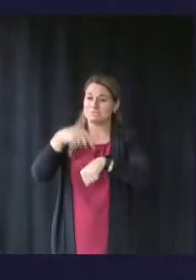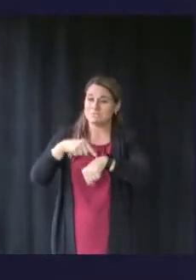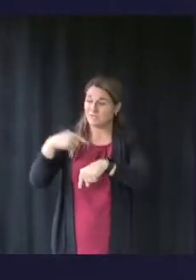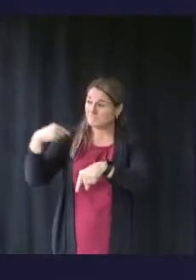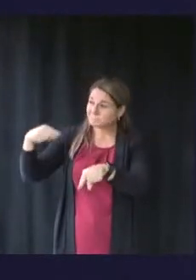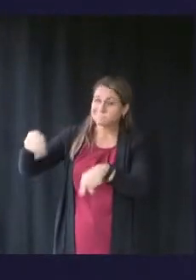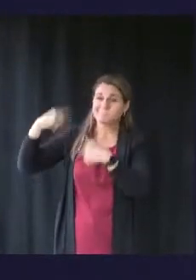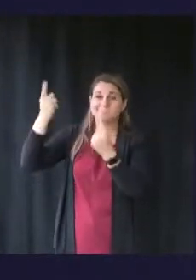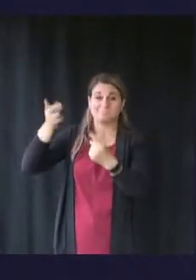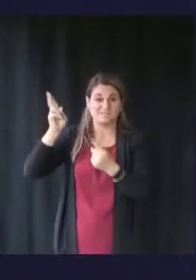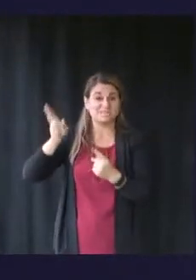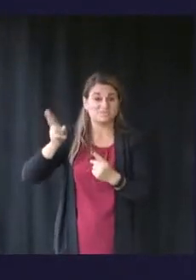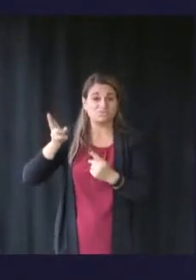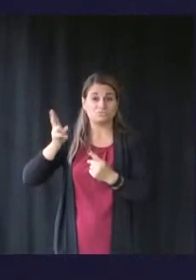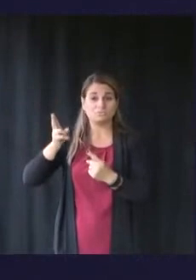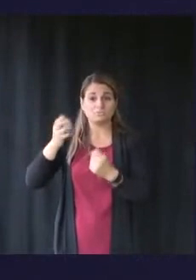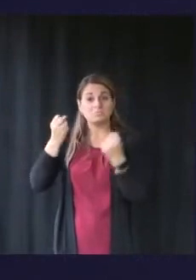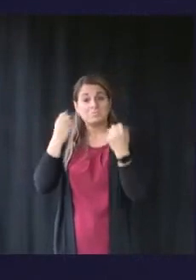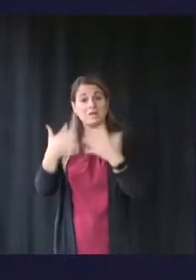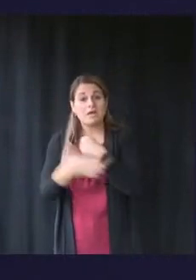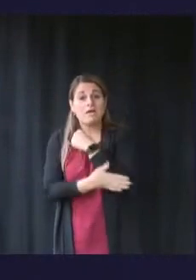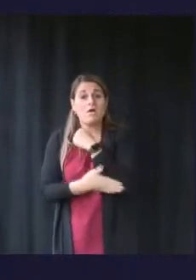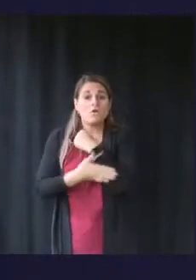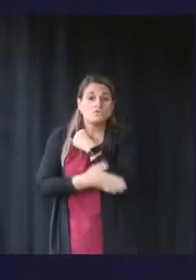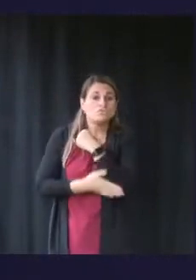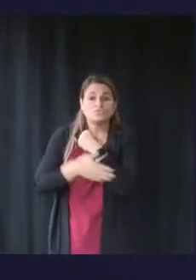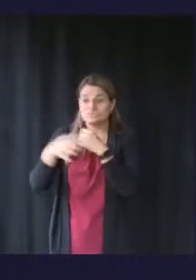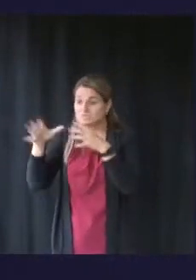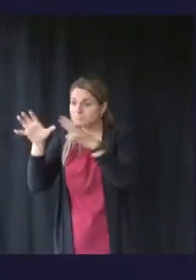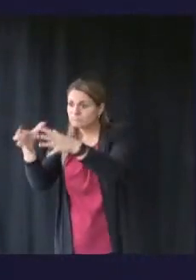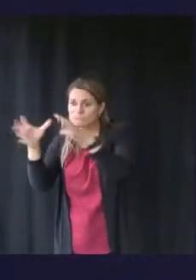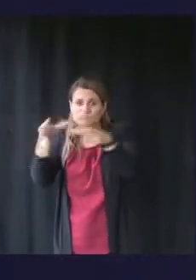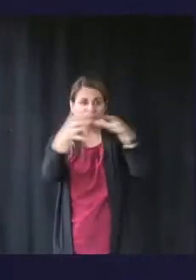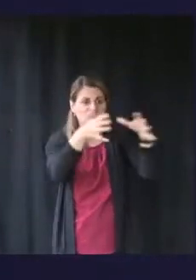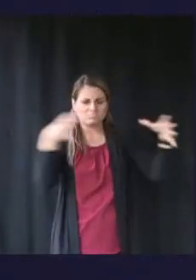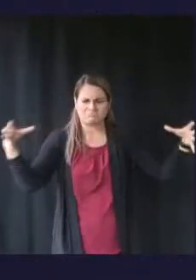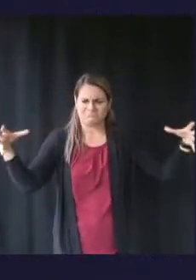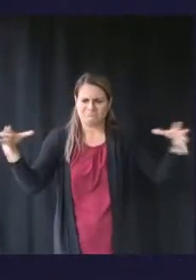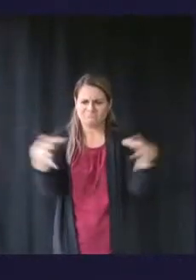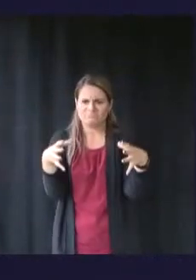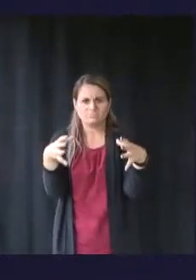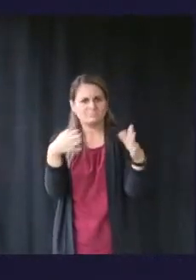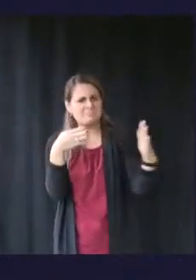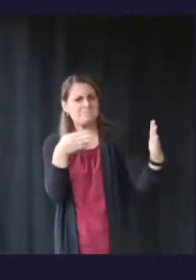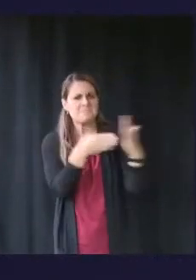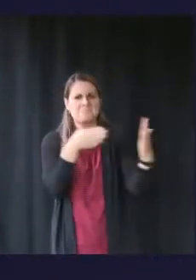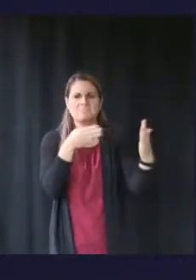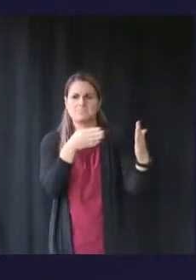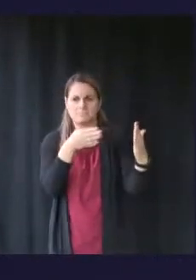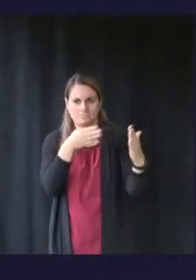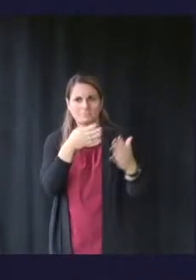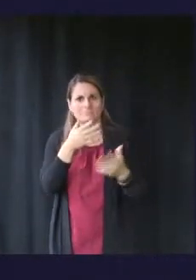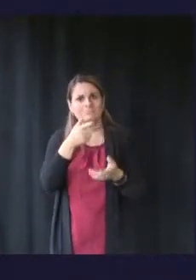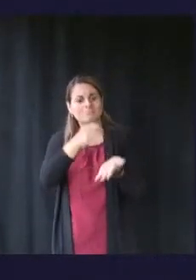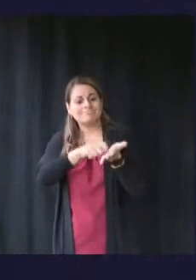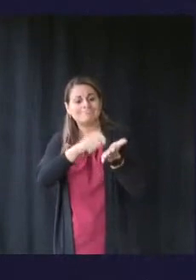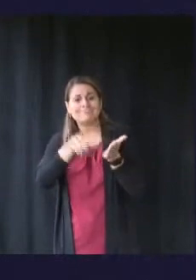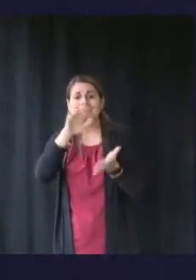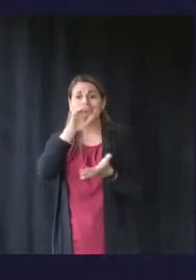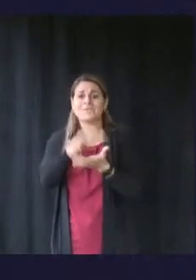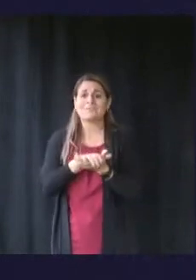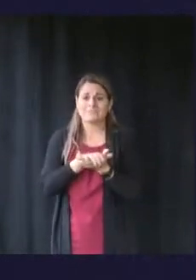the while, he was writing letters to his grace, lamenting their separation,